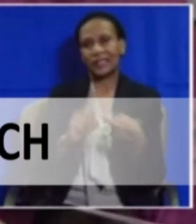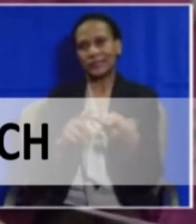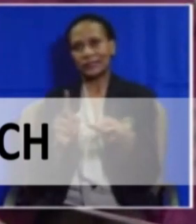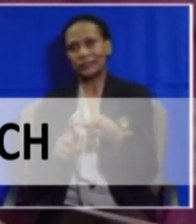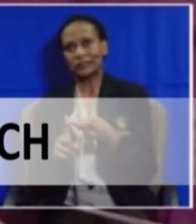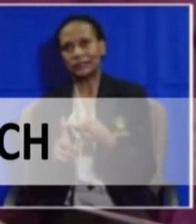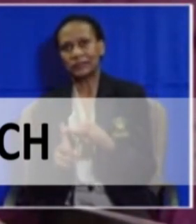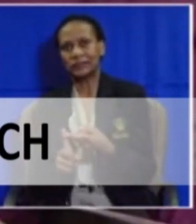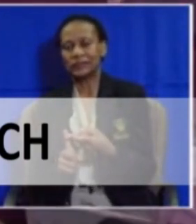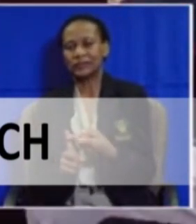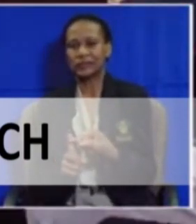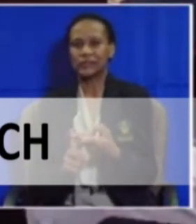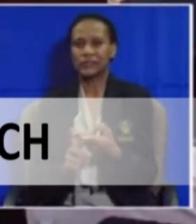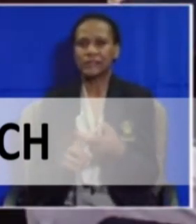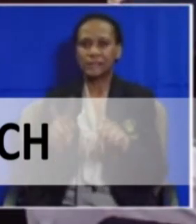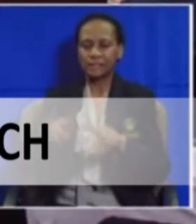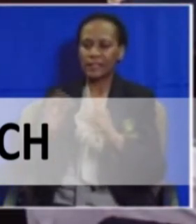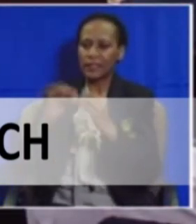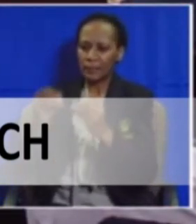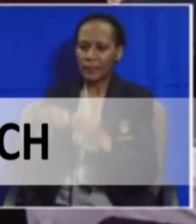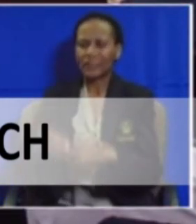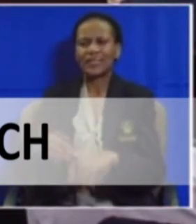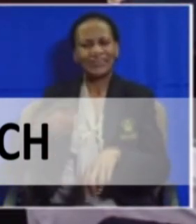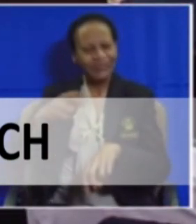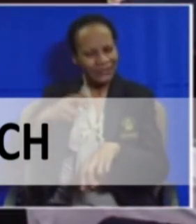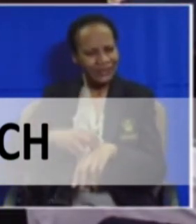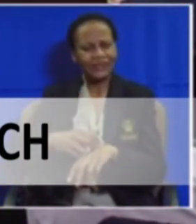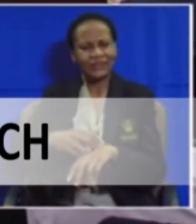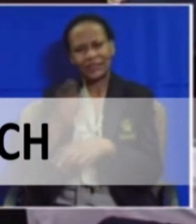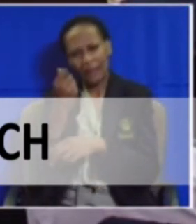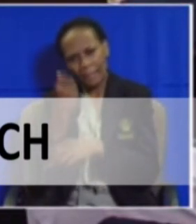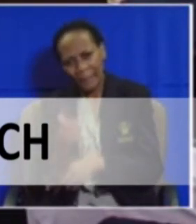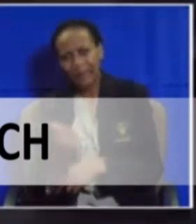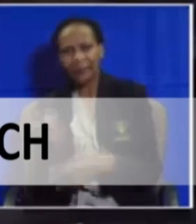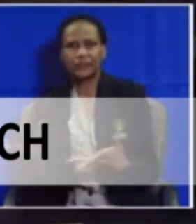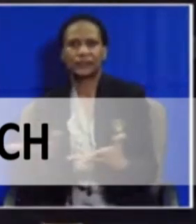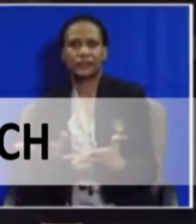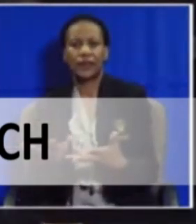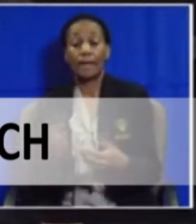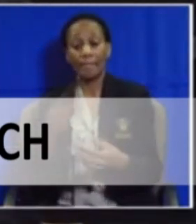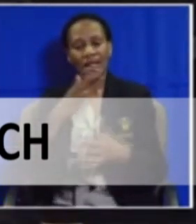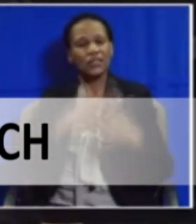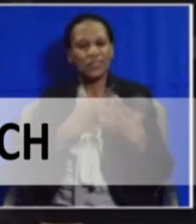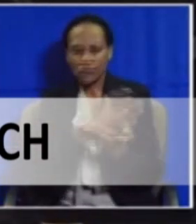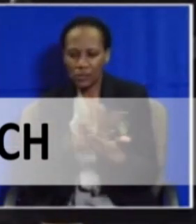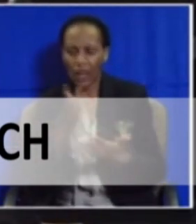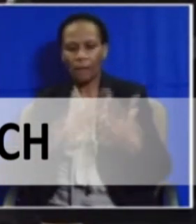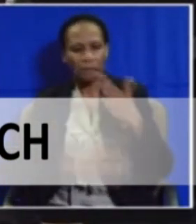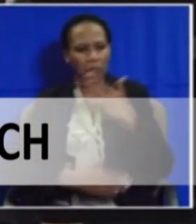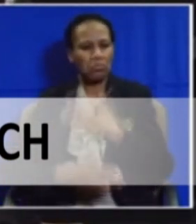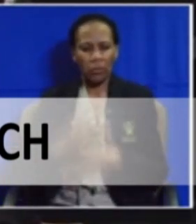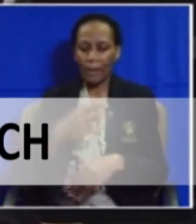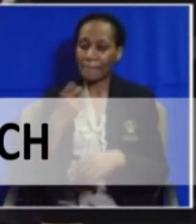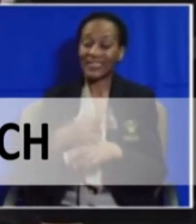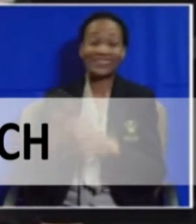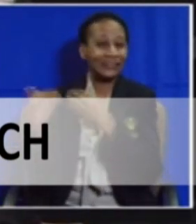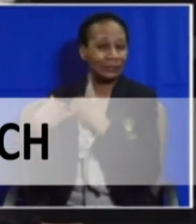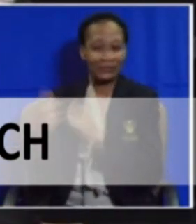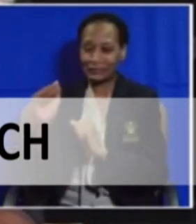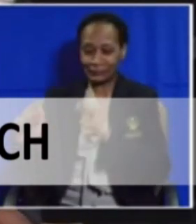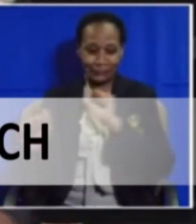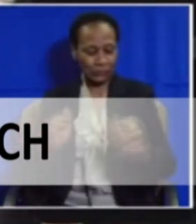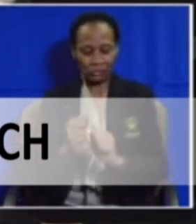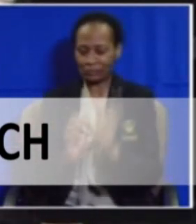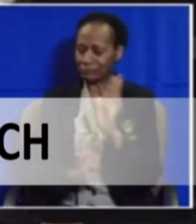are still under financial pressure and are coping with higher obligations, the effects